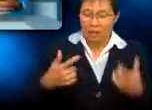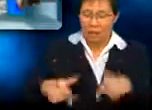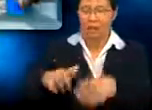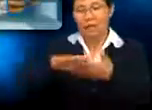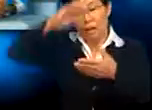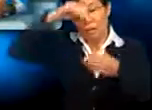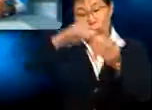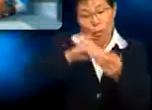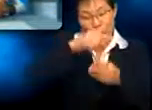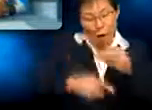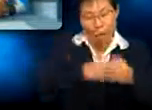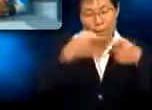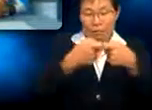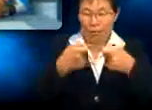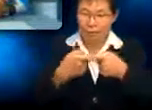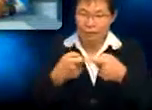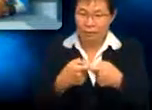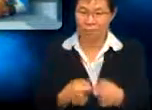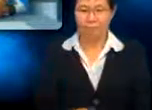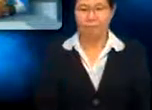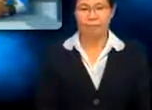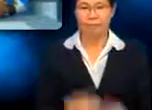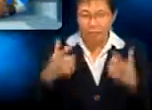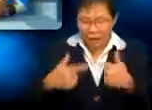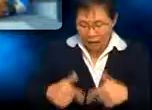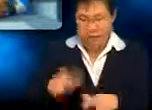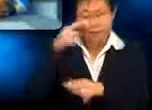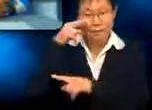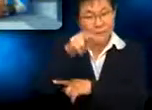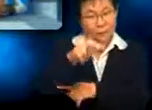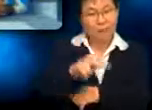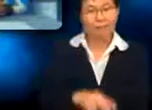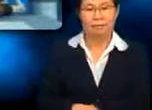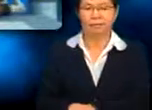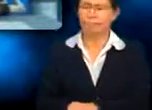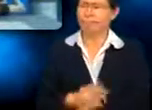Let's learn more about electricity. Let's see.